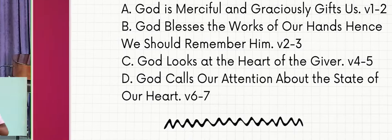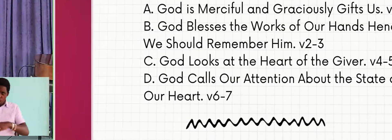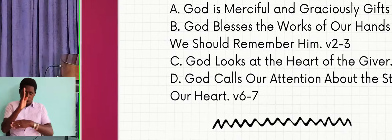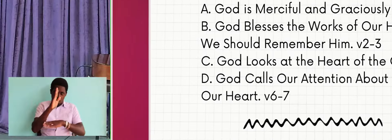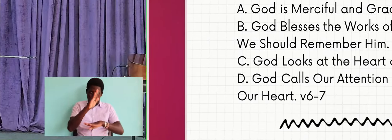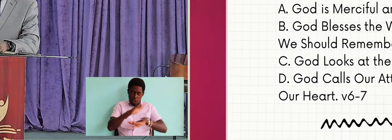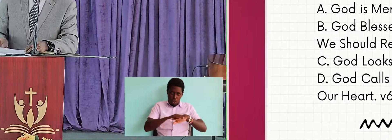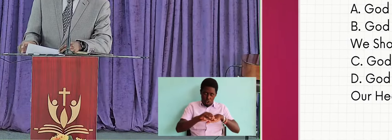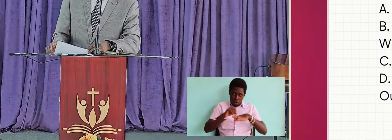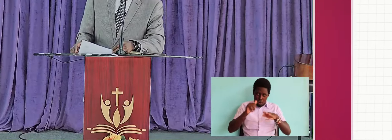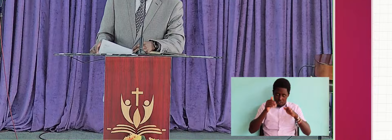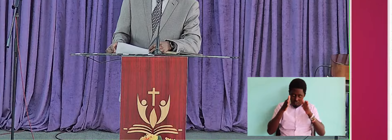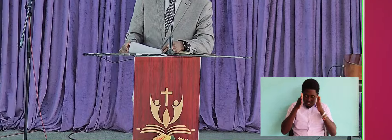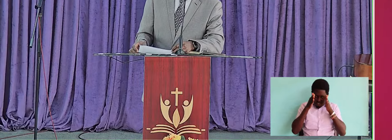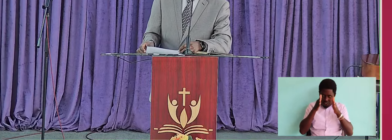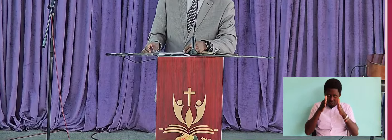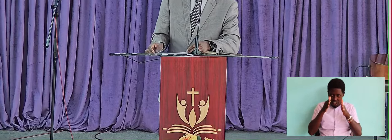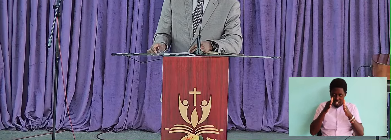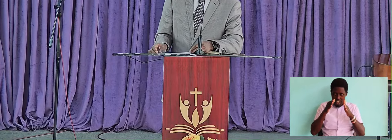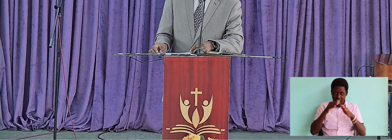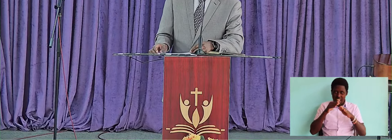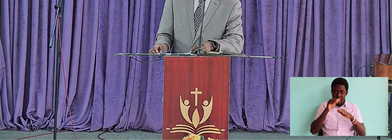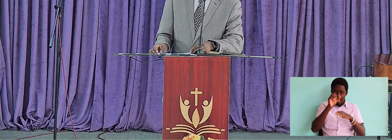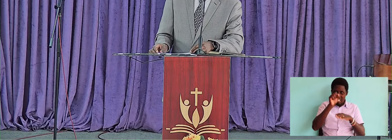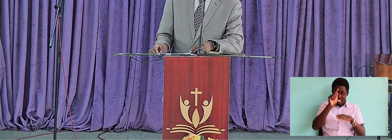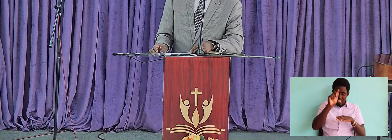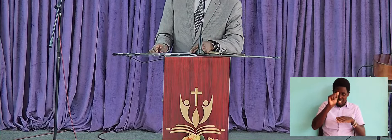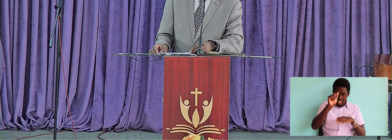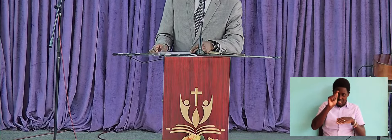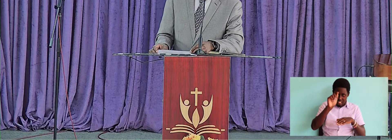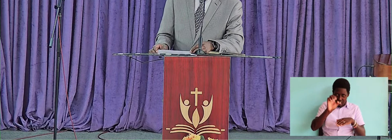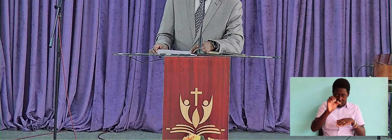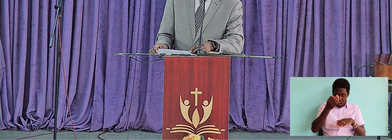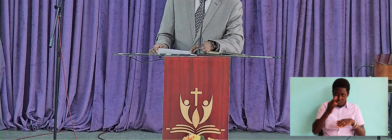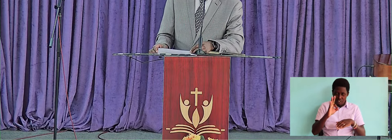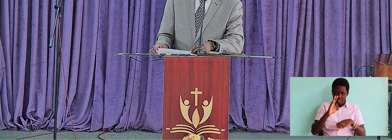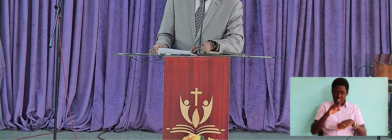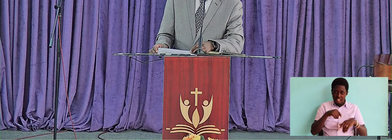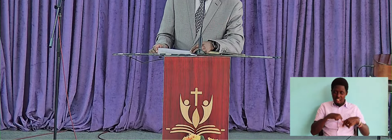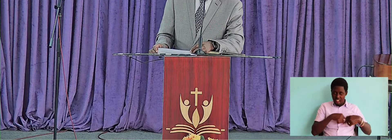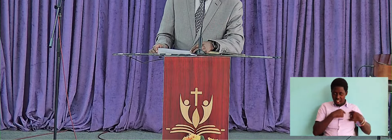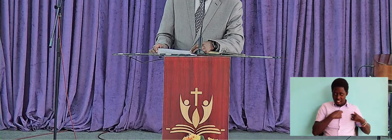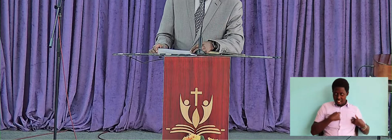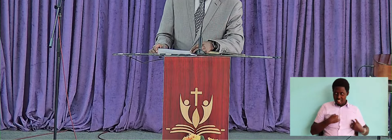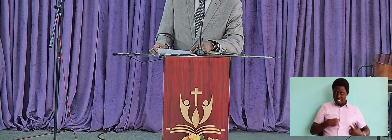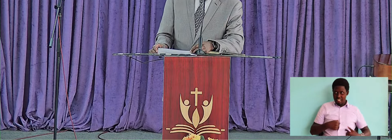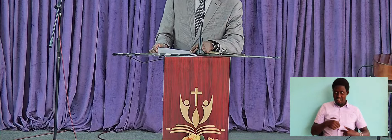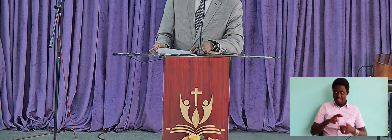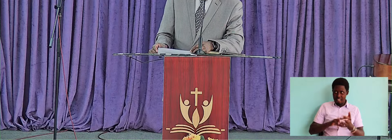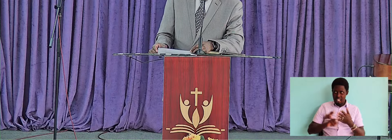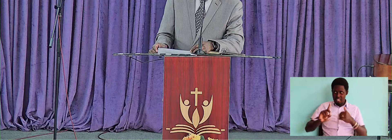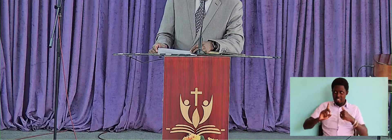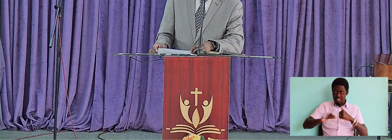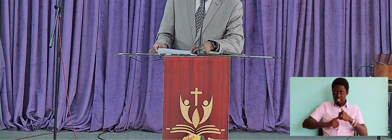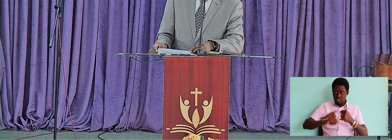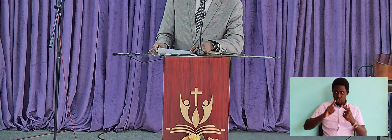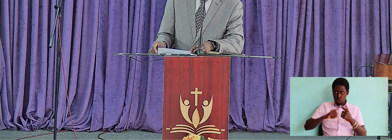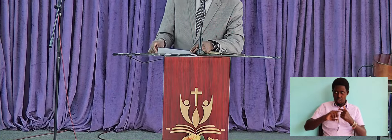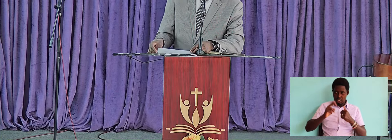attention about the state of our heart. Verse 6 to 7.